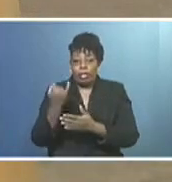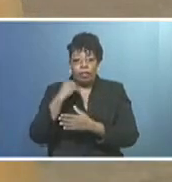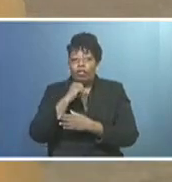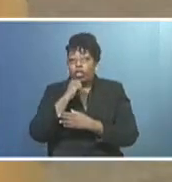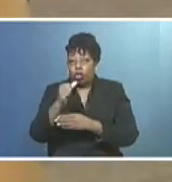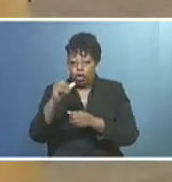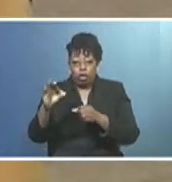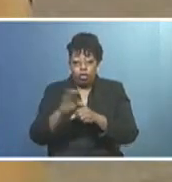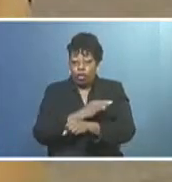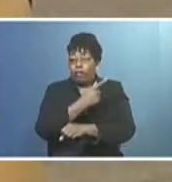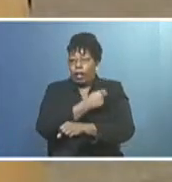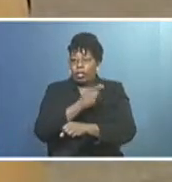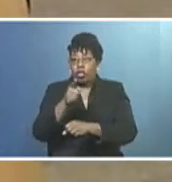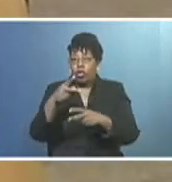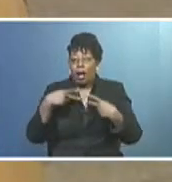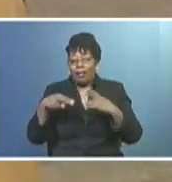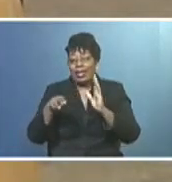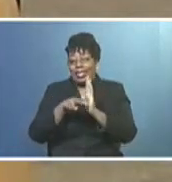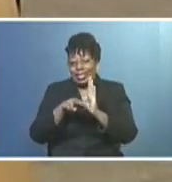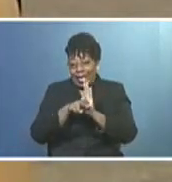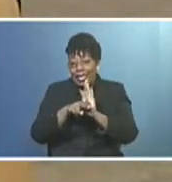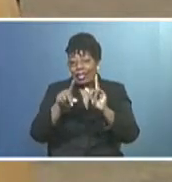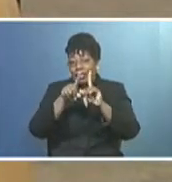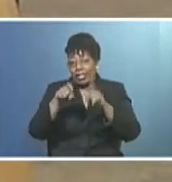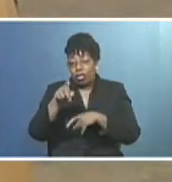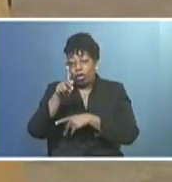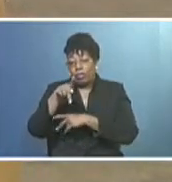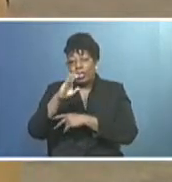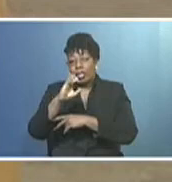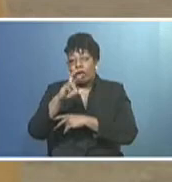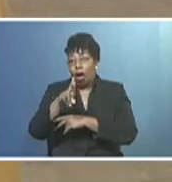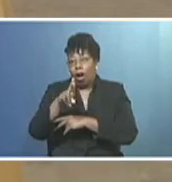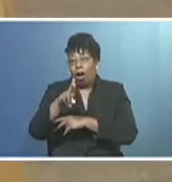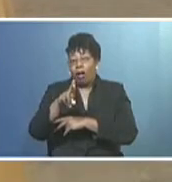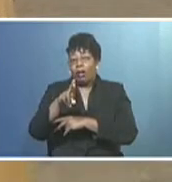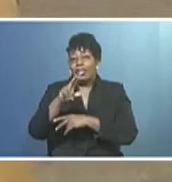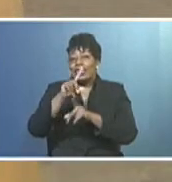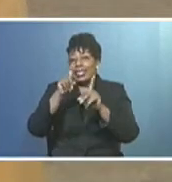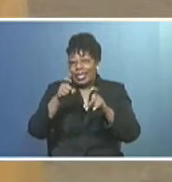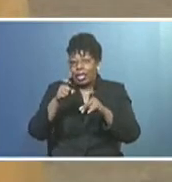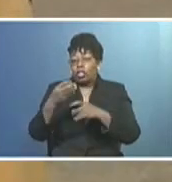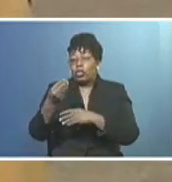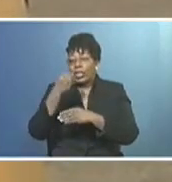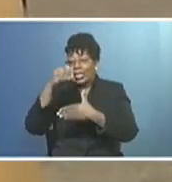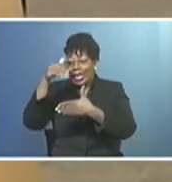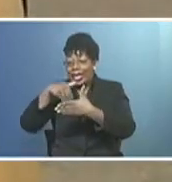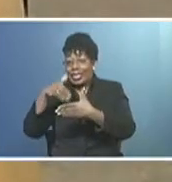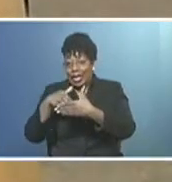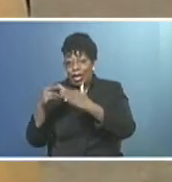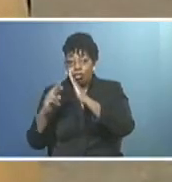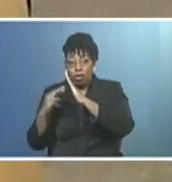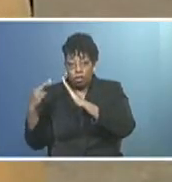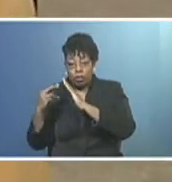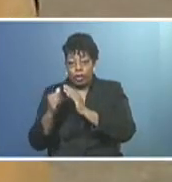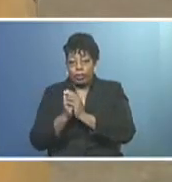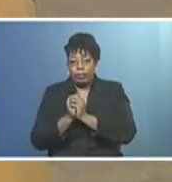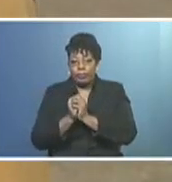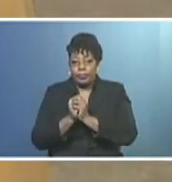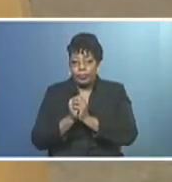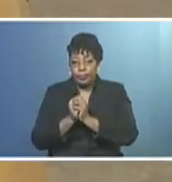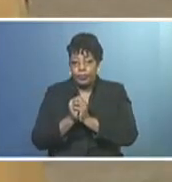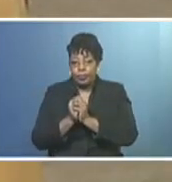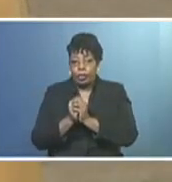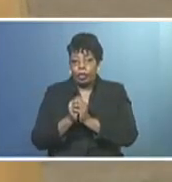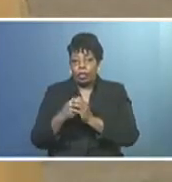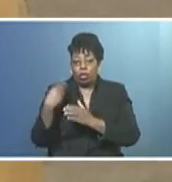vaccinated, then you must have a negative antigen test or PCR test to dine with inside. And so as the COVID Enforcement Unit patrol